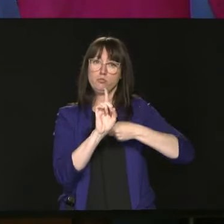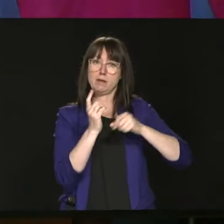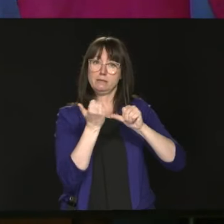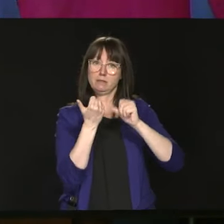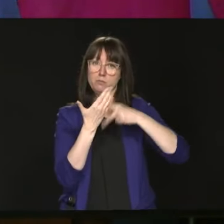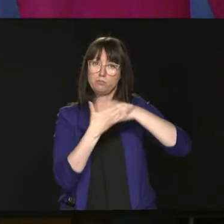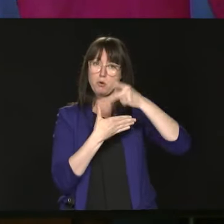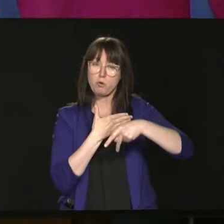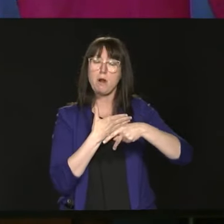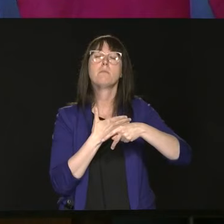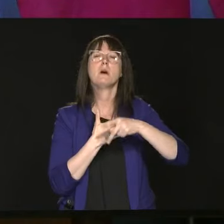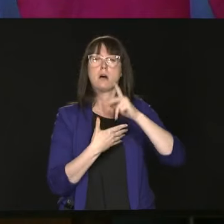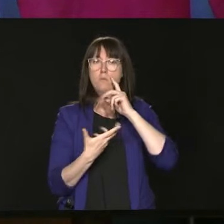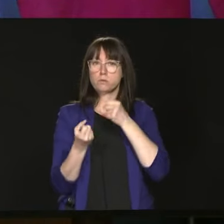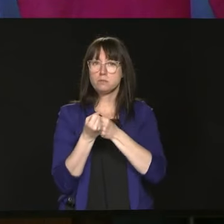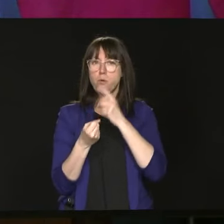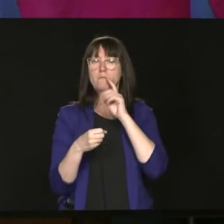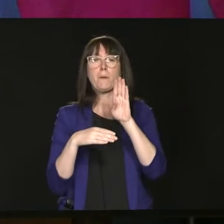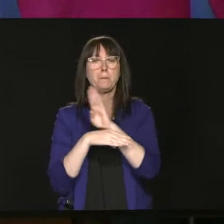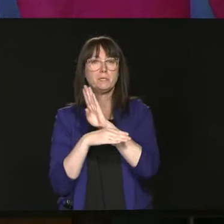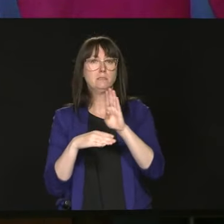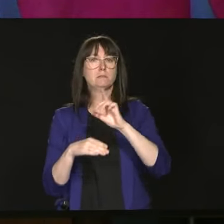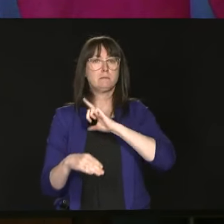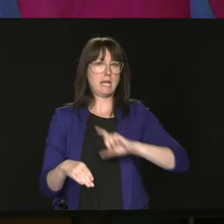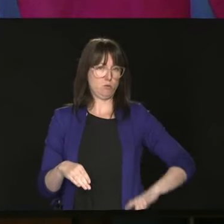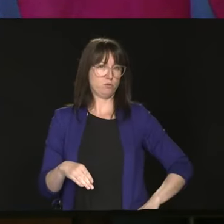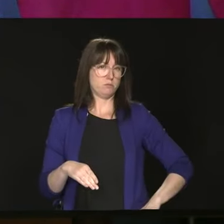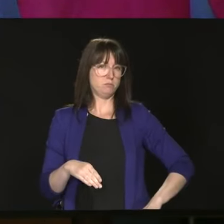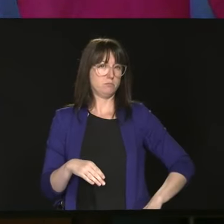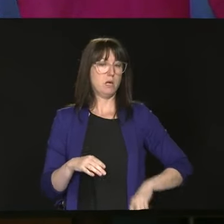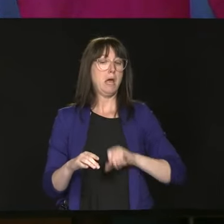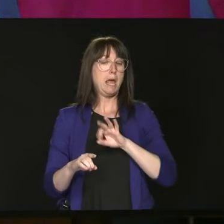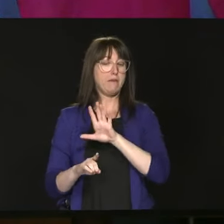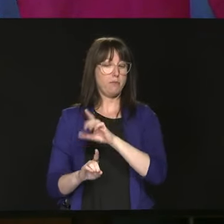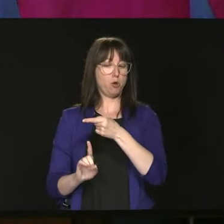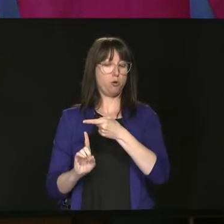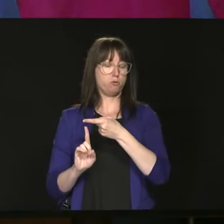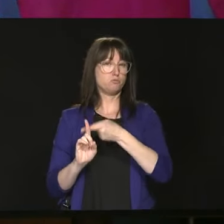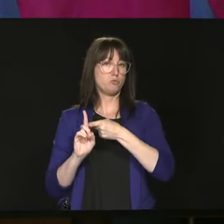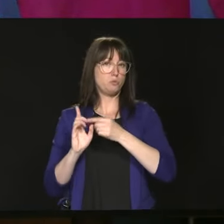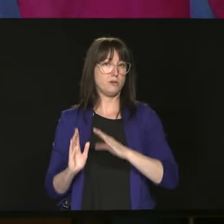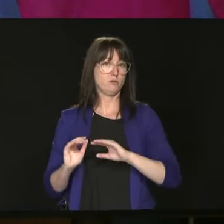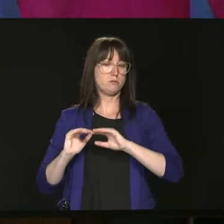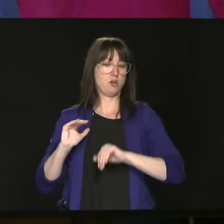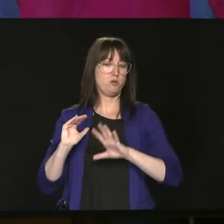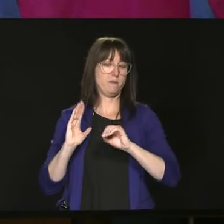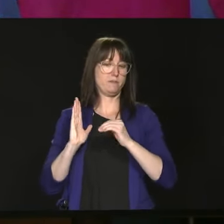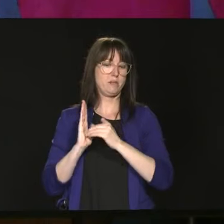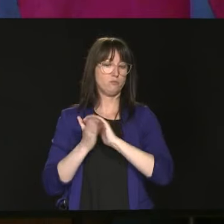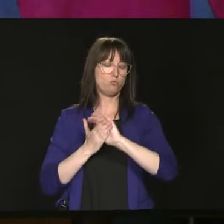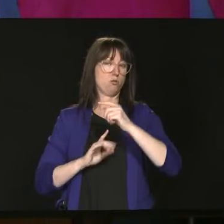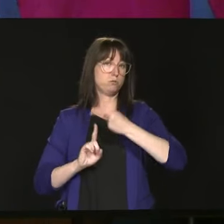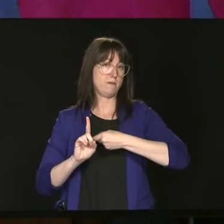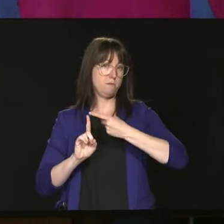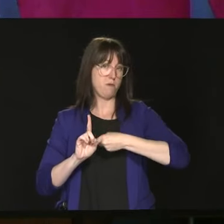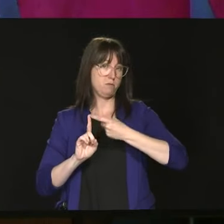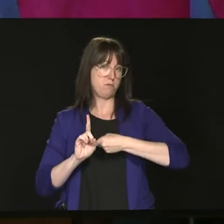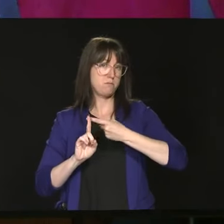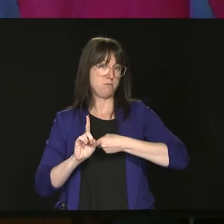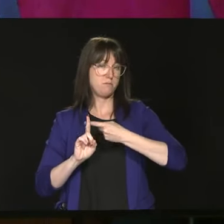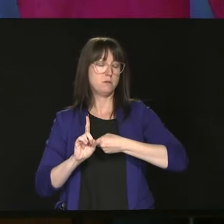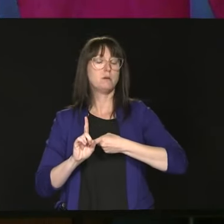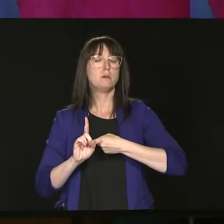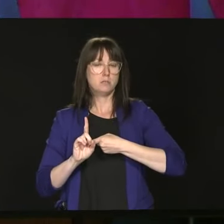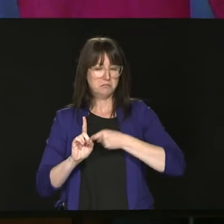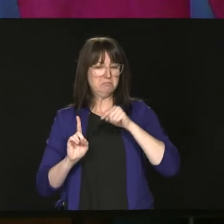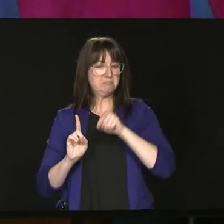commercial property owners with tenants that pay less than $50,000 a month in rent and that have experienced at least